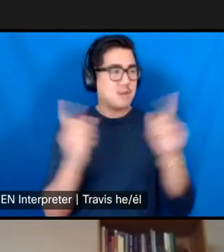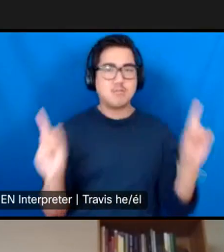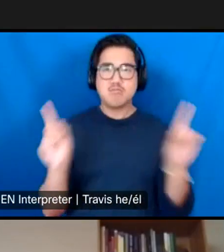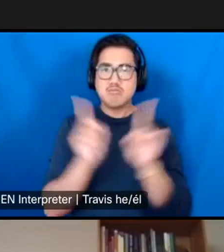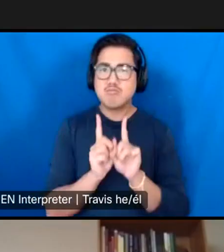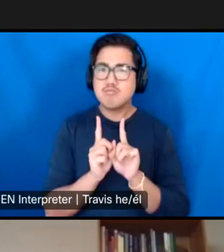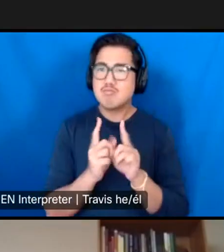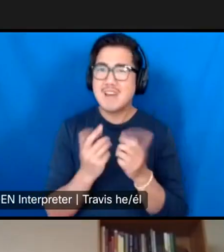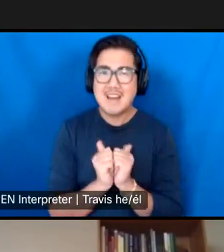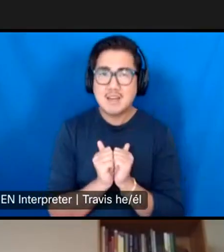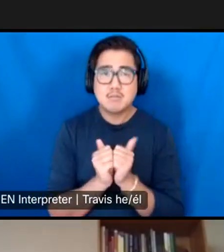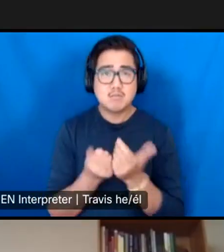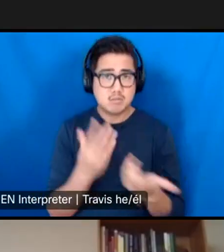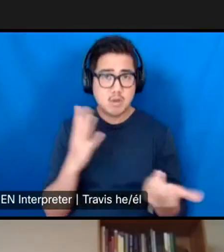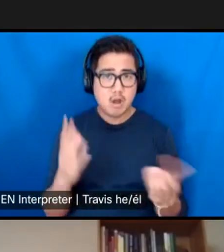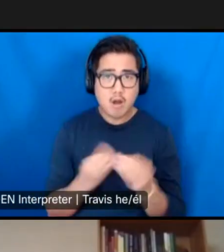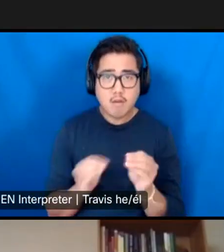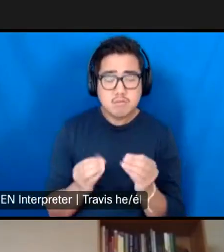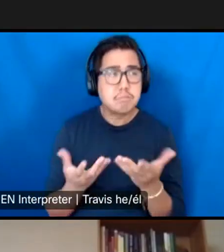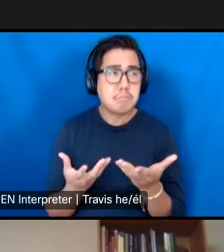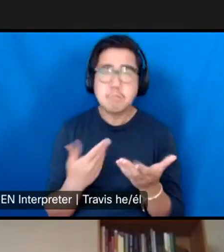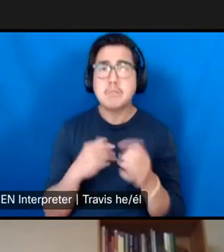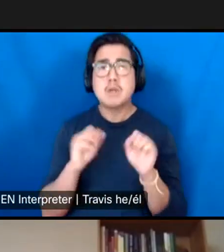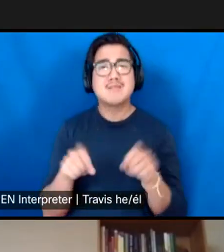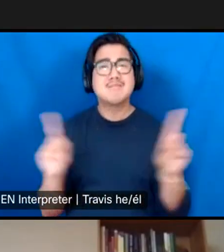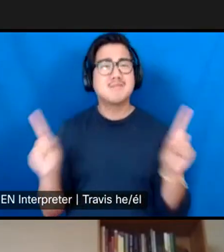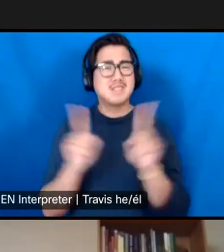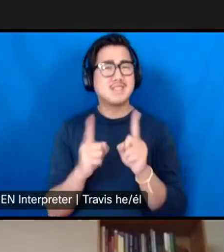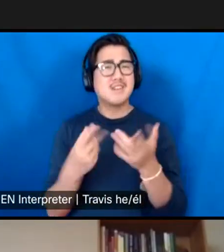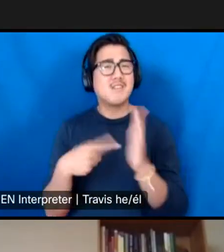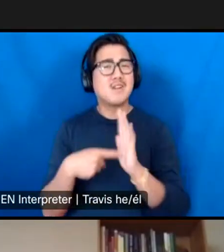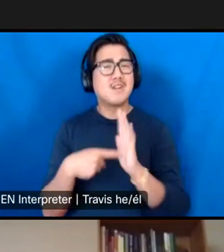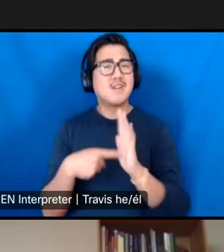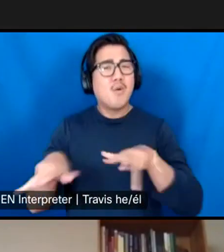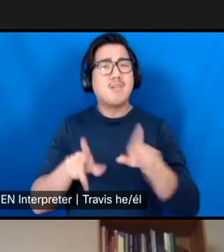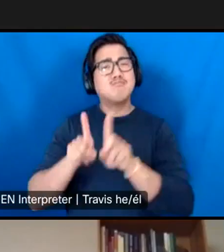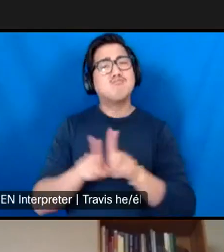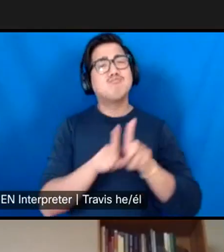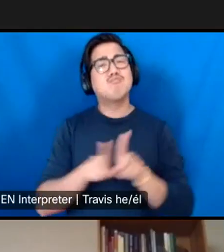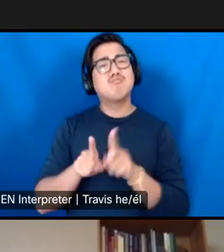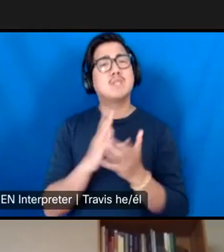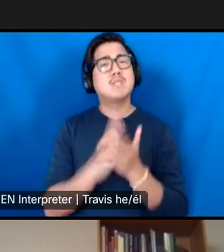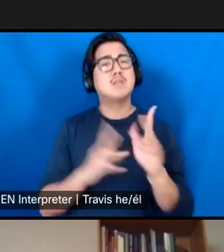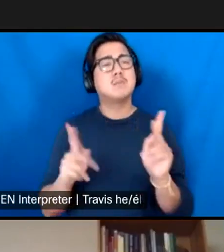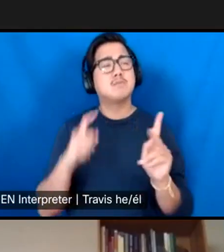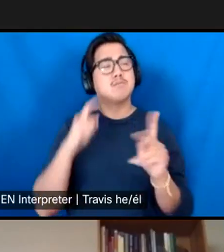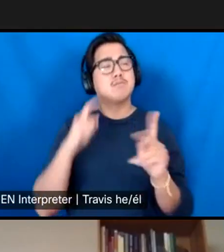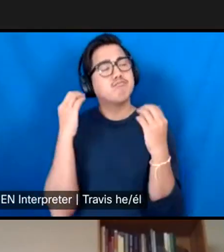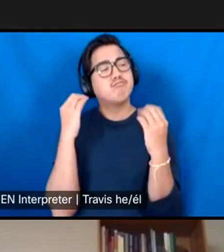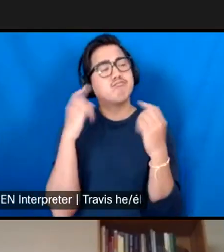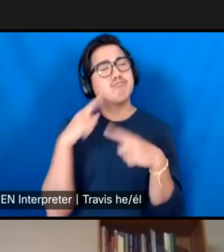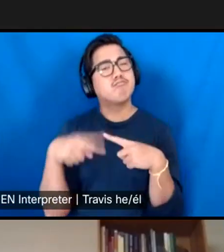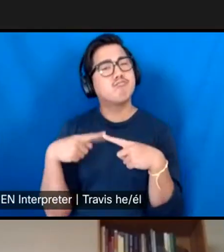and walk through as we process and talk? The other piece is thinking about breaking